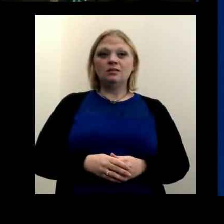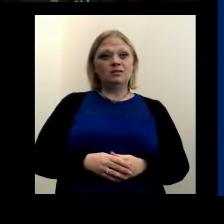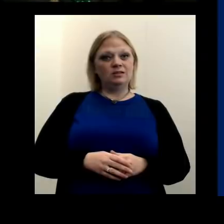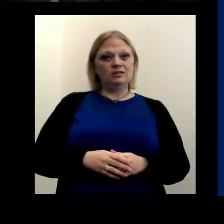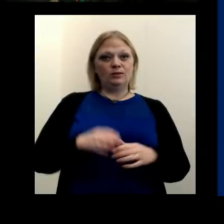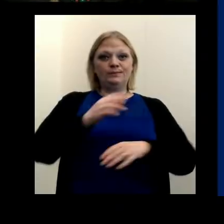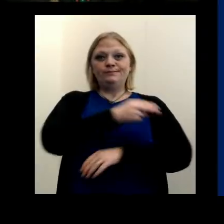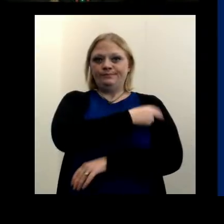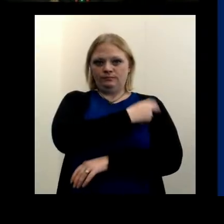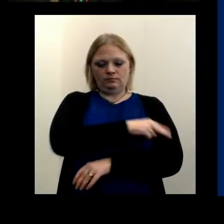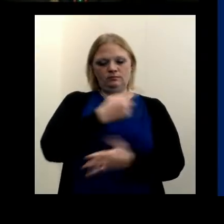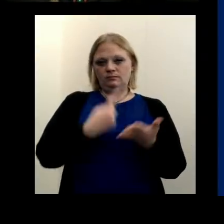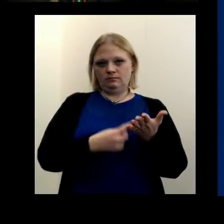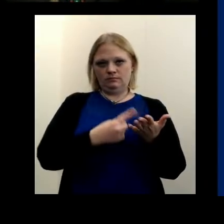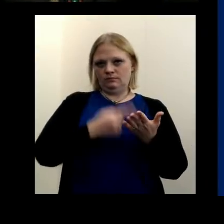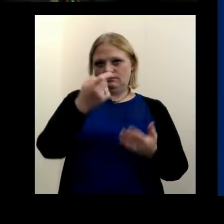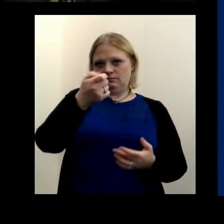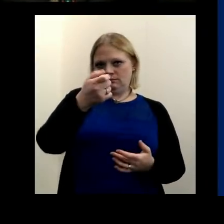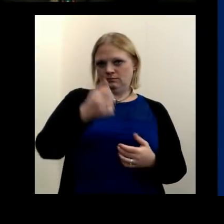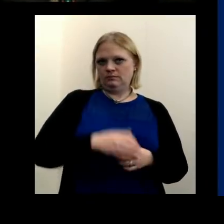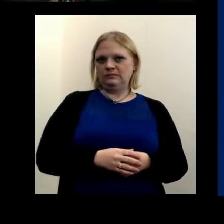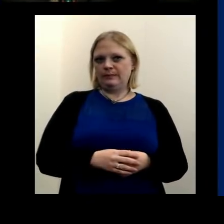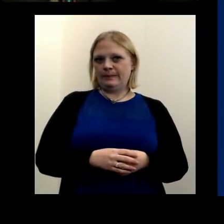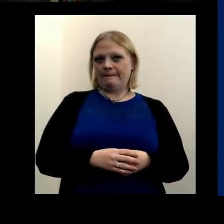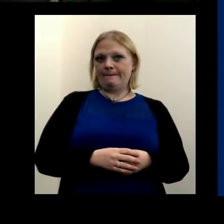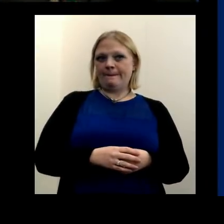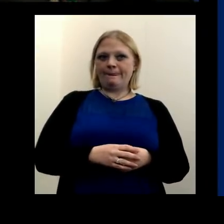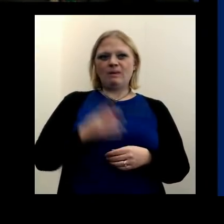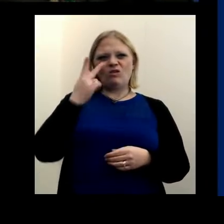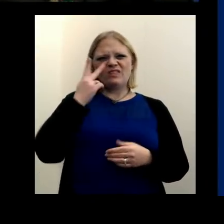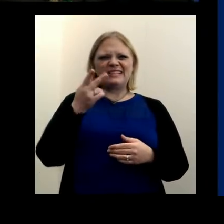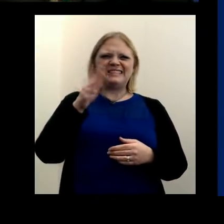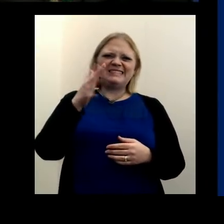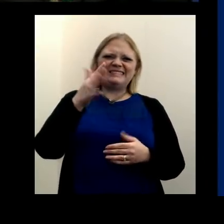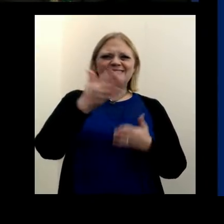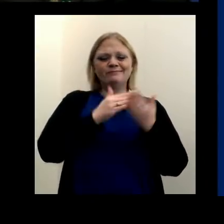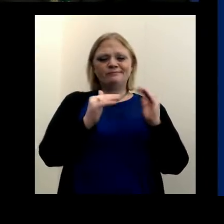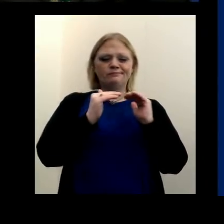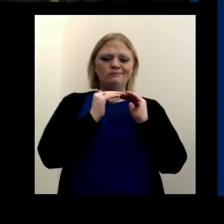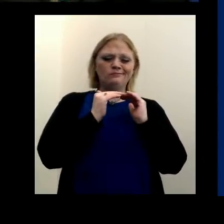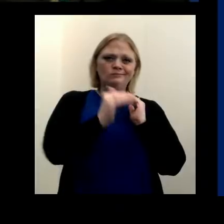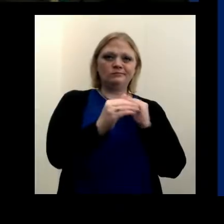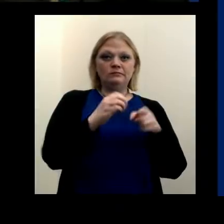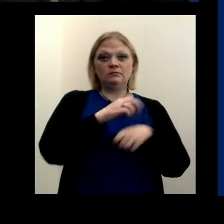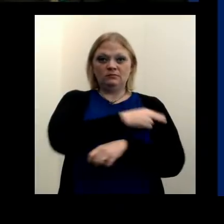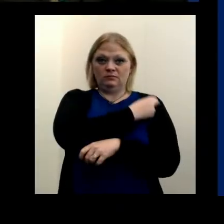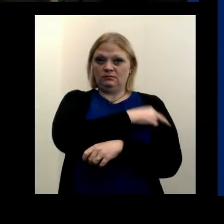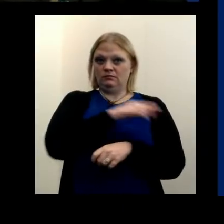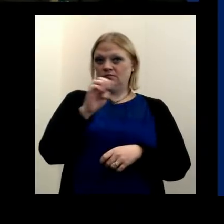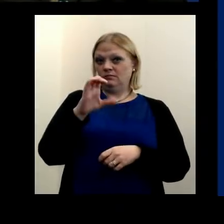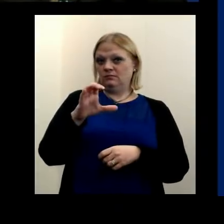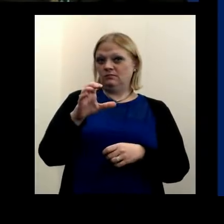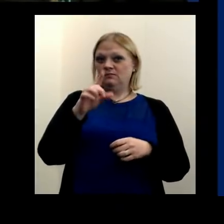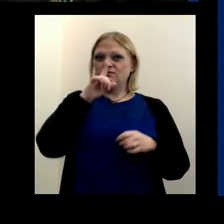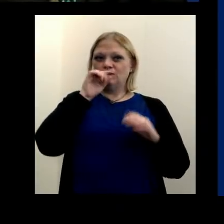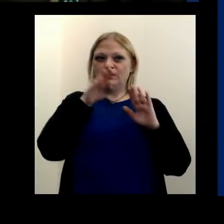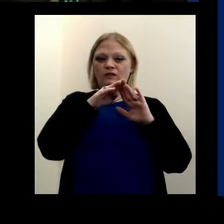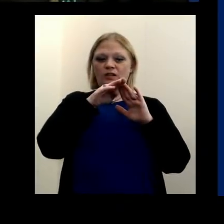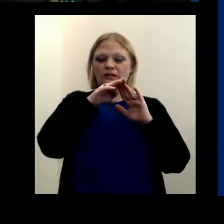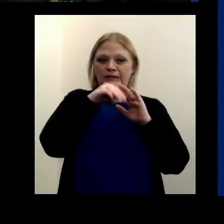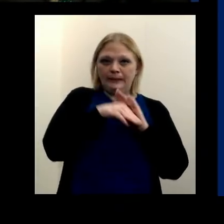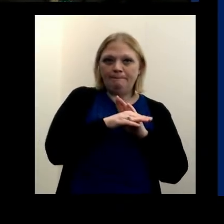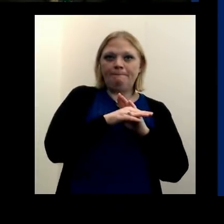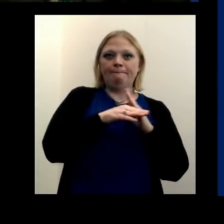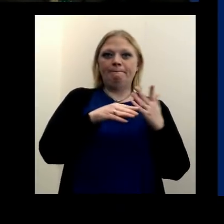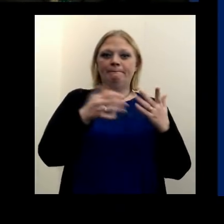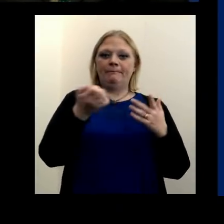Hospitalizations, we talked a little bit about this. We've seen somewhat of a stabilization on the hospitalizations in Erie County. There actually was a dip a couple